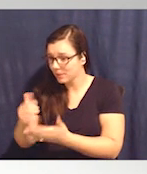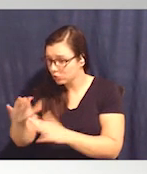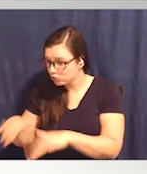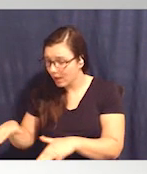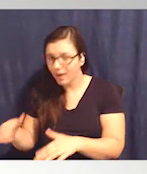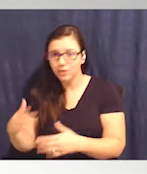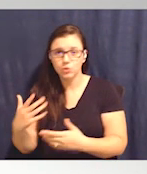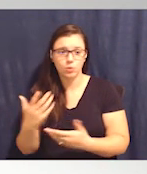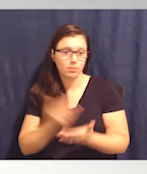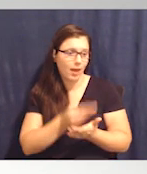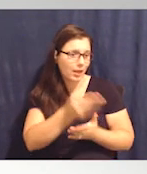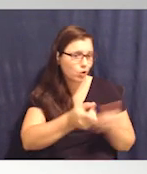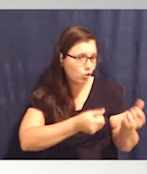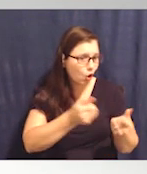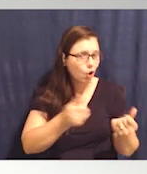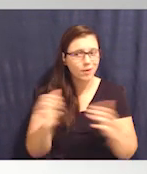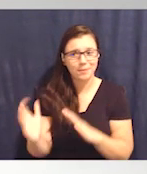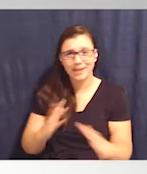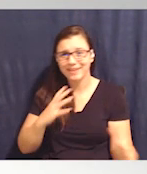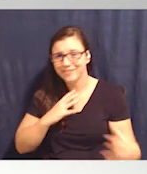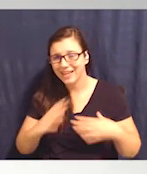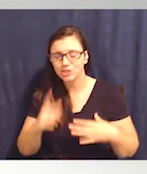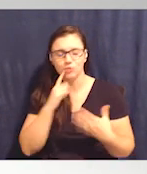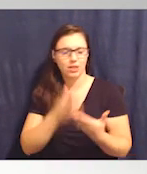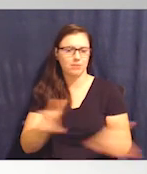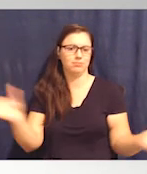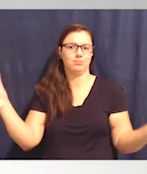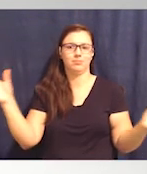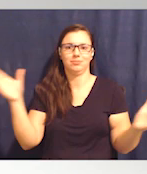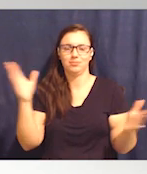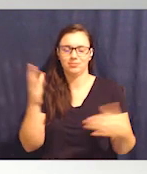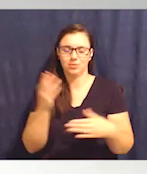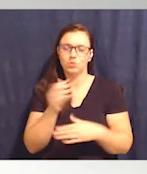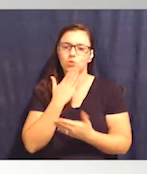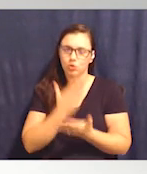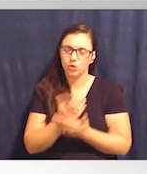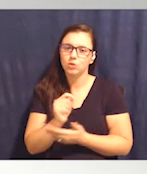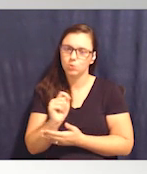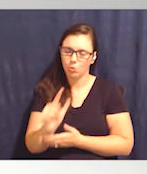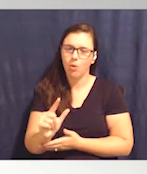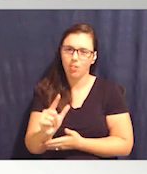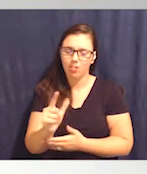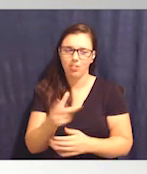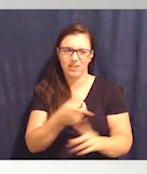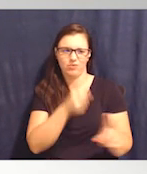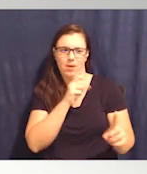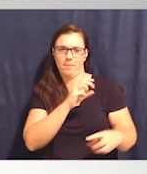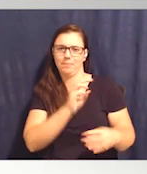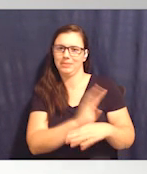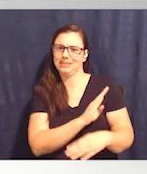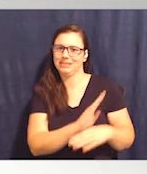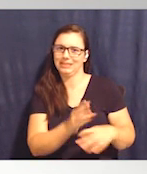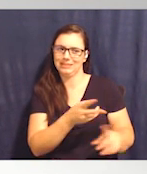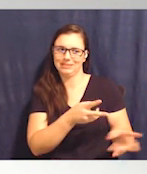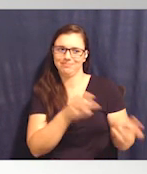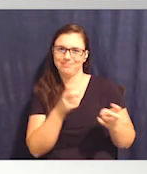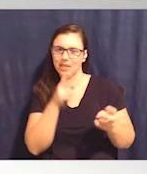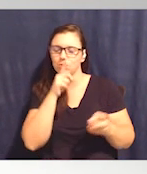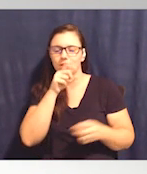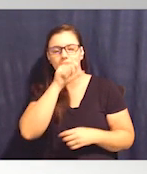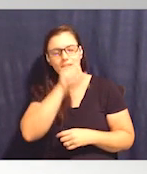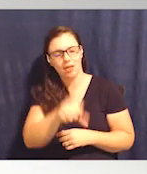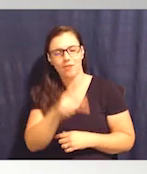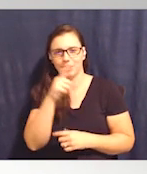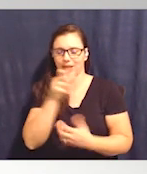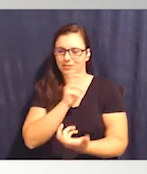like I said, it's a very wide-ranging business tool that I just love to death because it fits very well with this kind of topic and